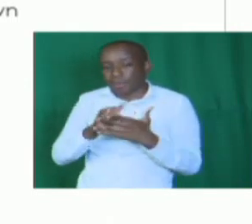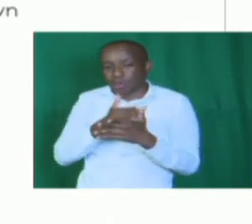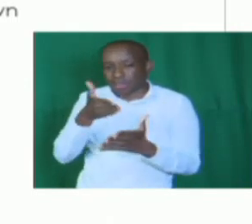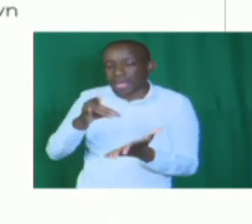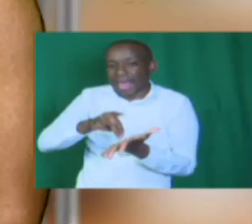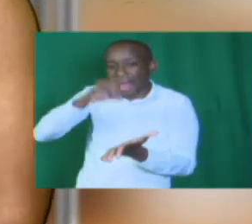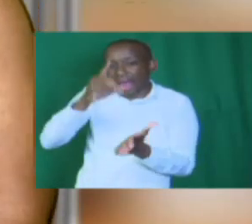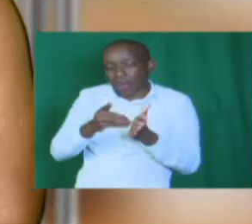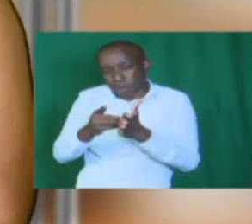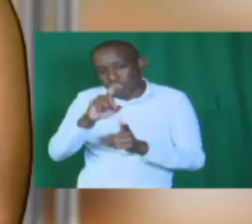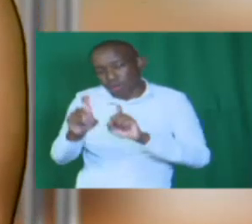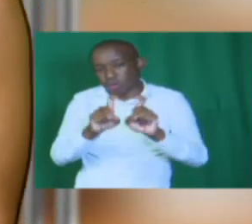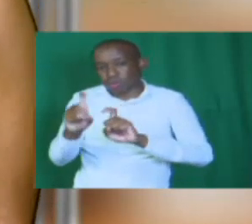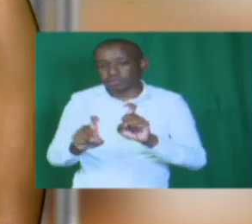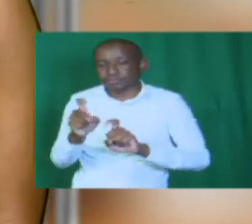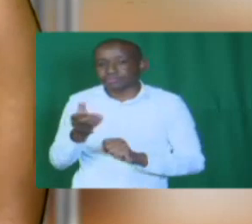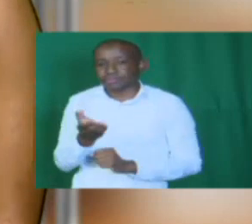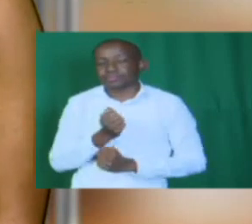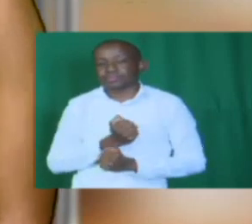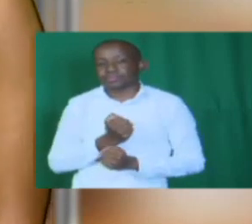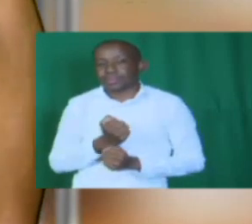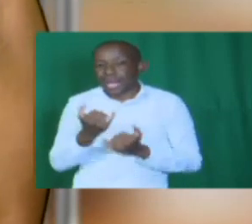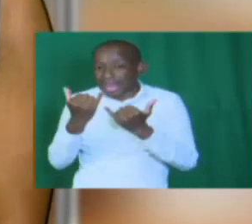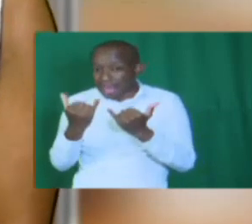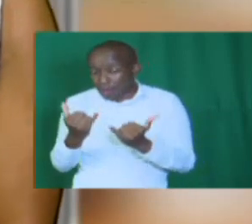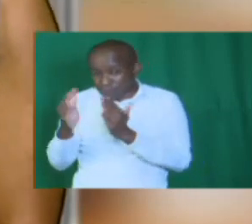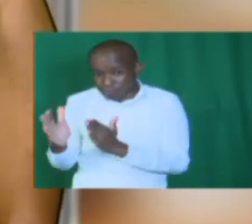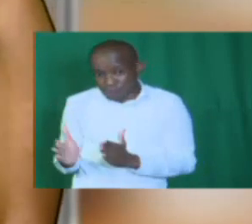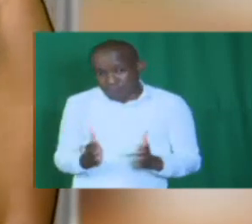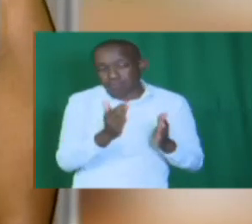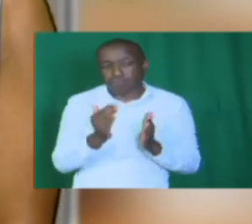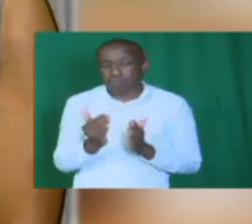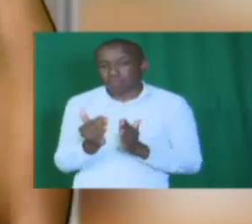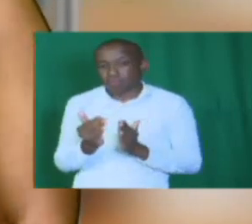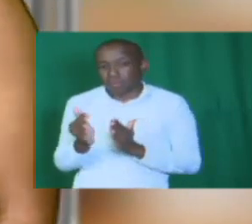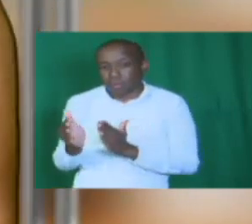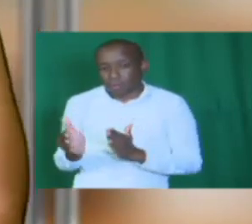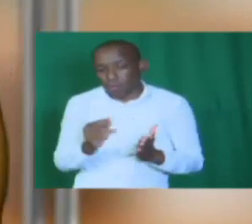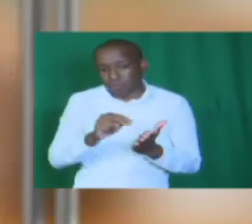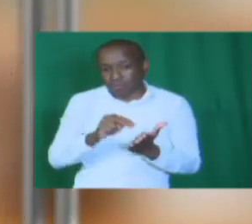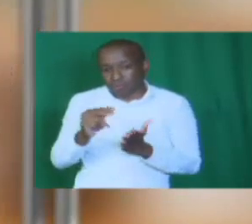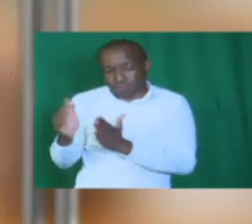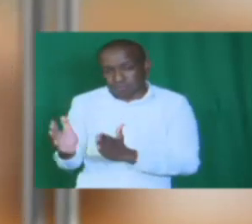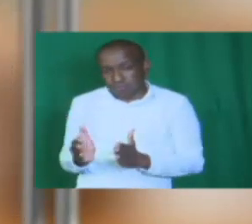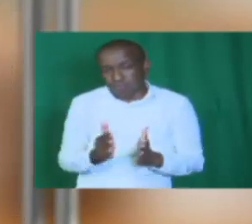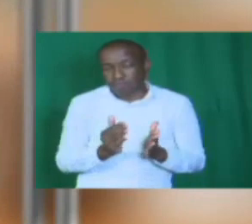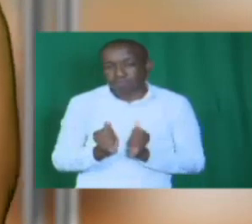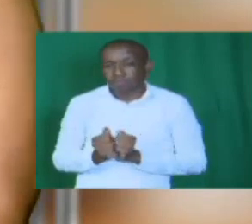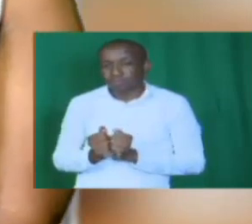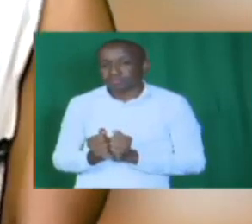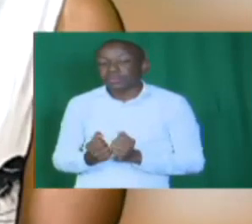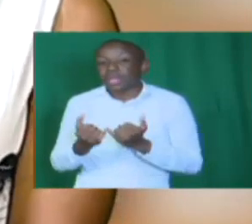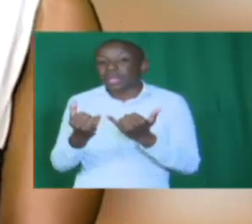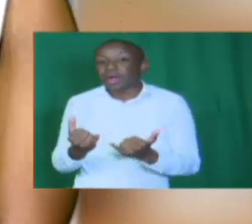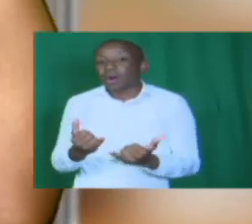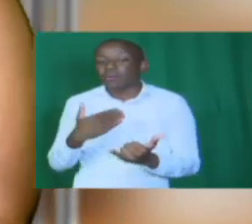questions. Okay, now moving on, let us jump that one. I want us to